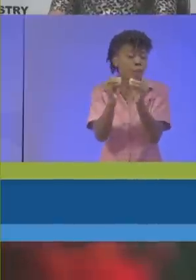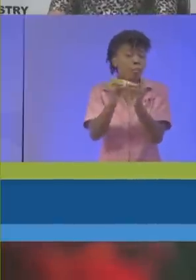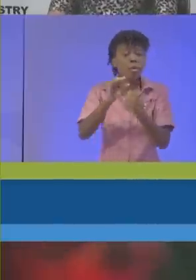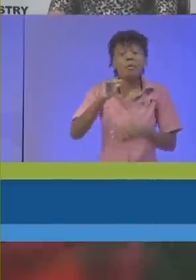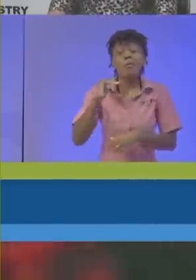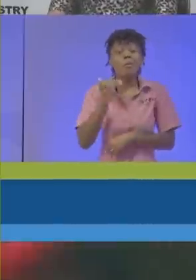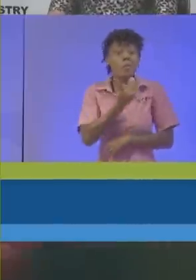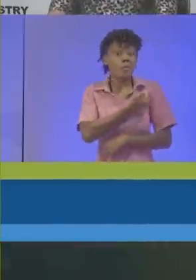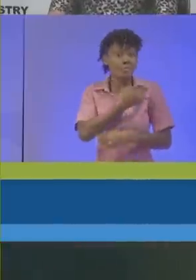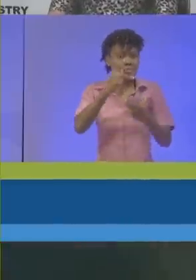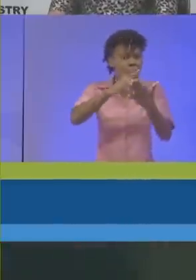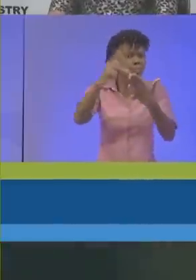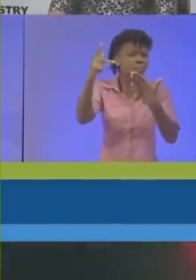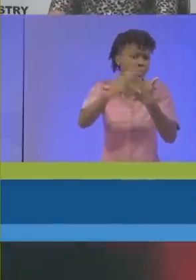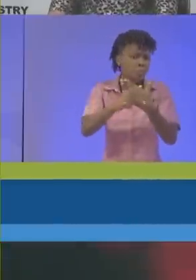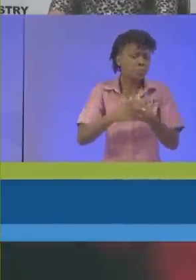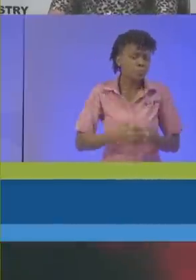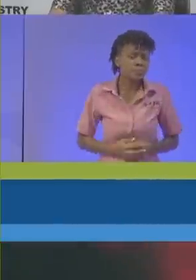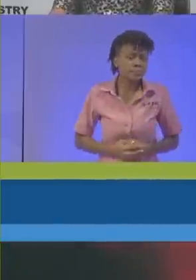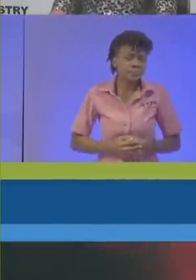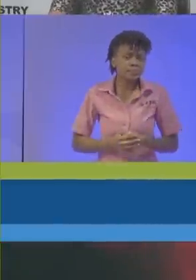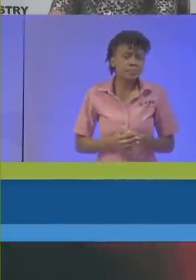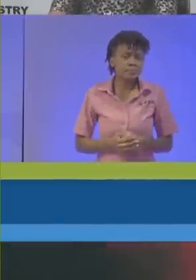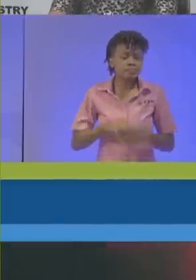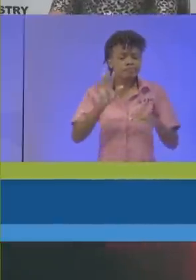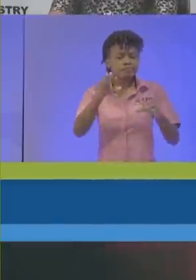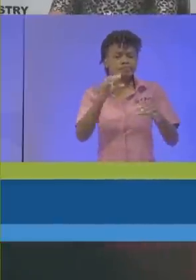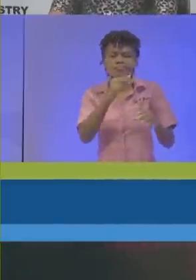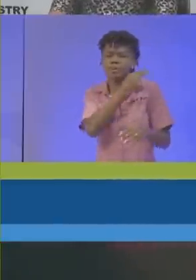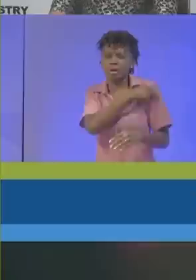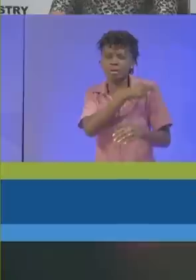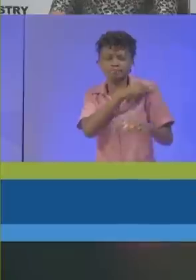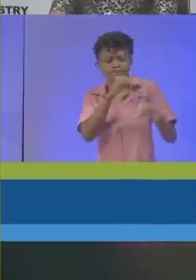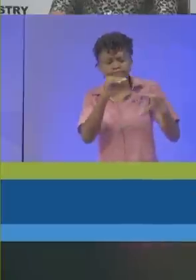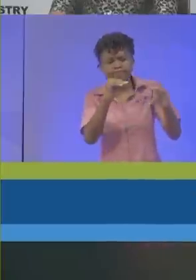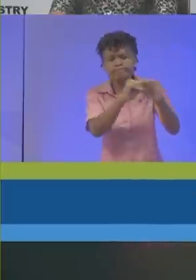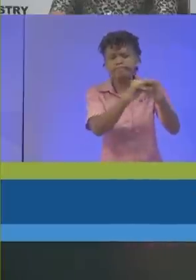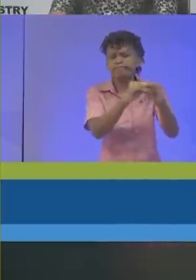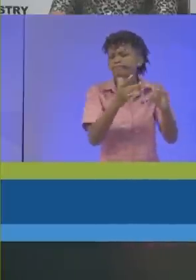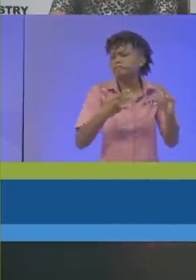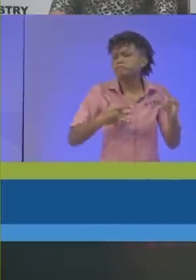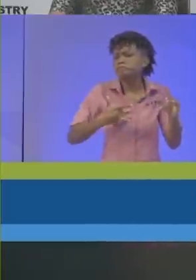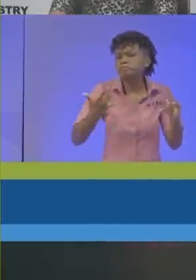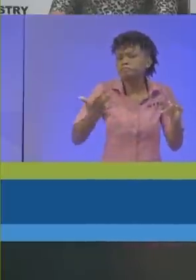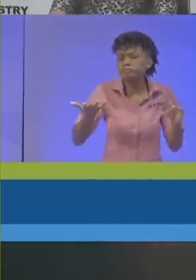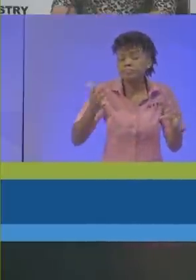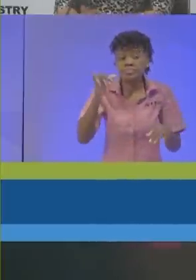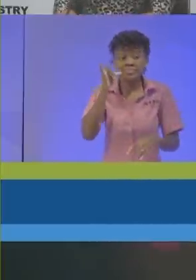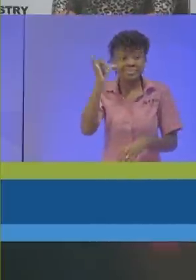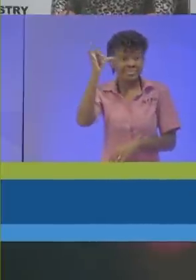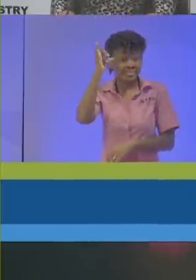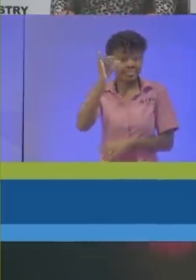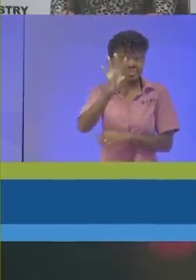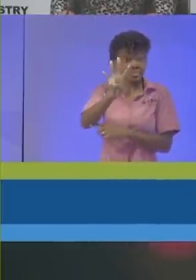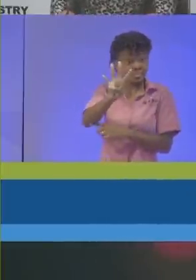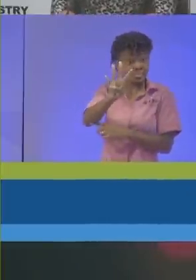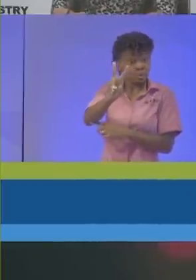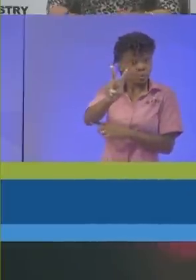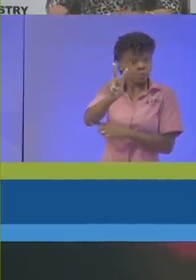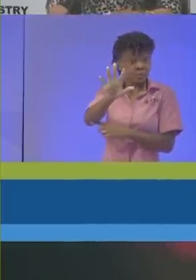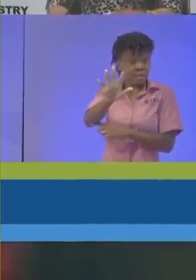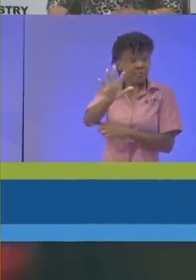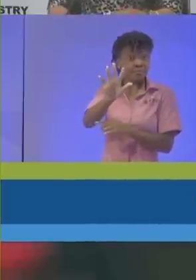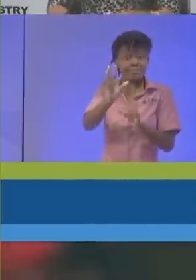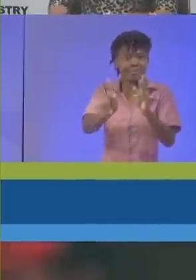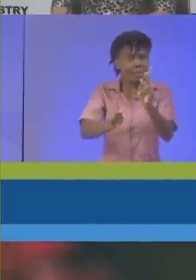Regarding the patients who are in hospital, yesterday there were 425 patients hospitalized. And